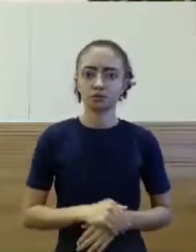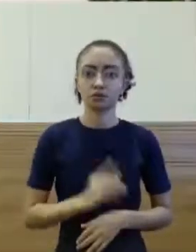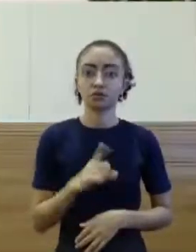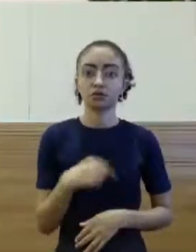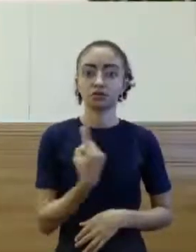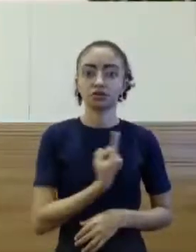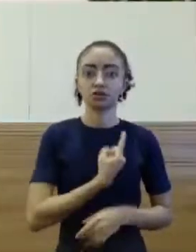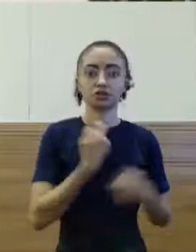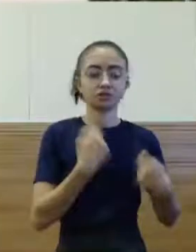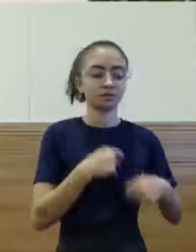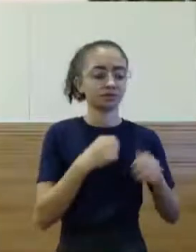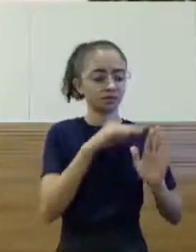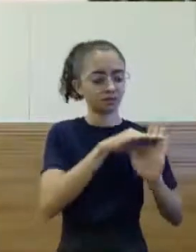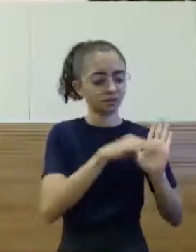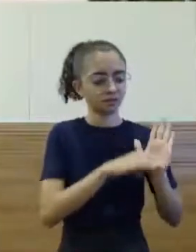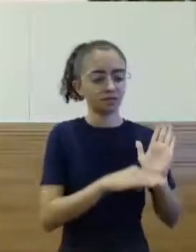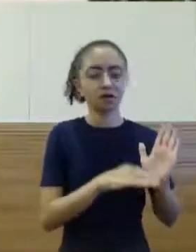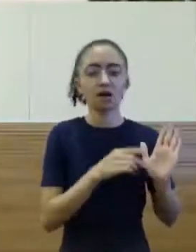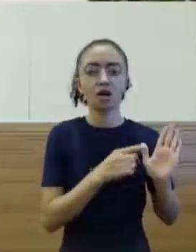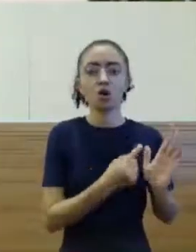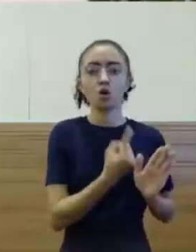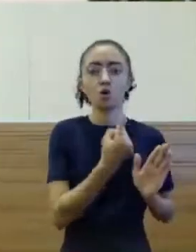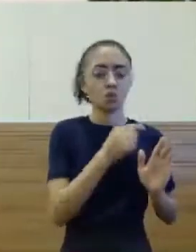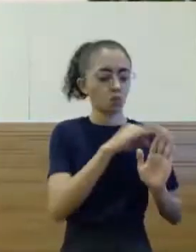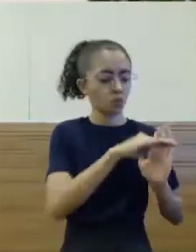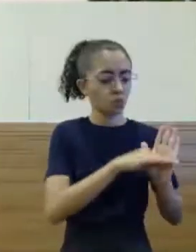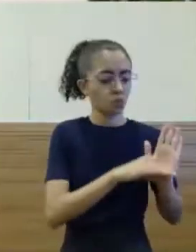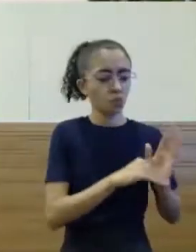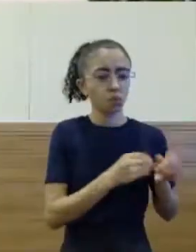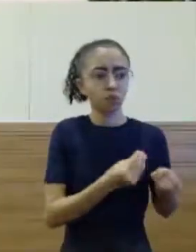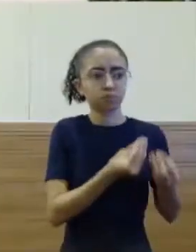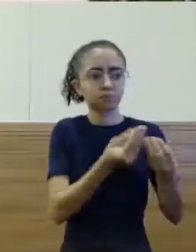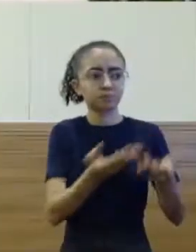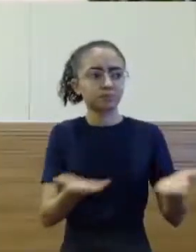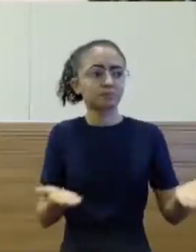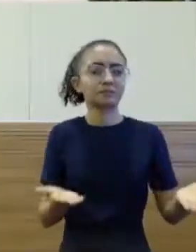all that implicates a shift in paradigm in feeding.